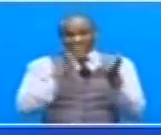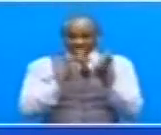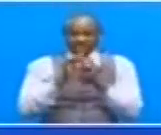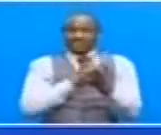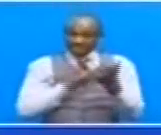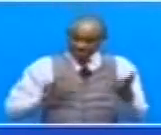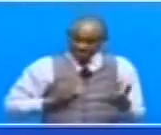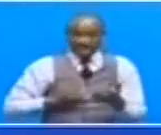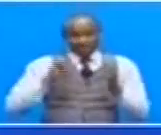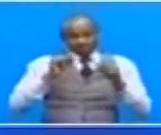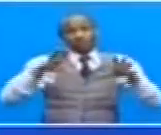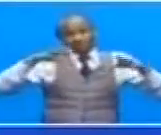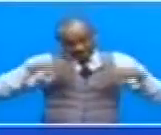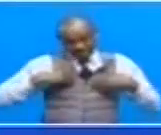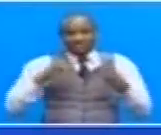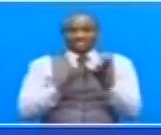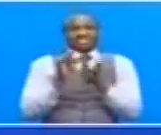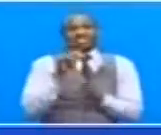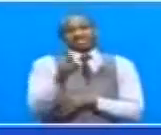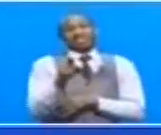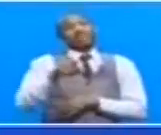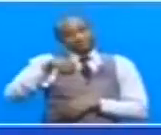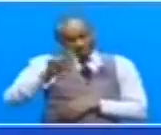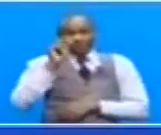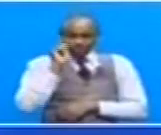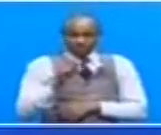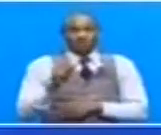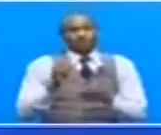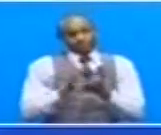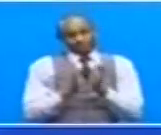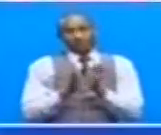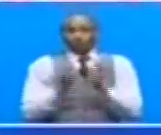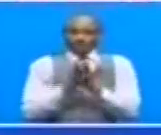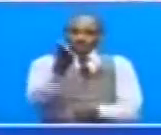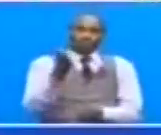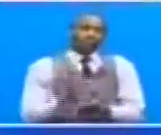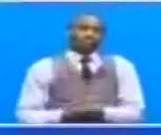and to receive Jesus and to be with you.